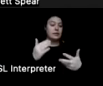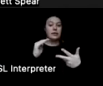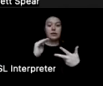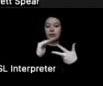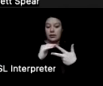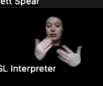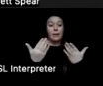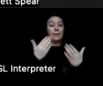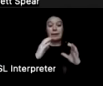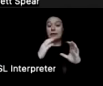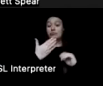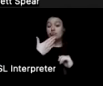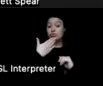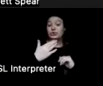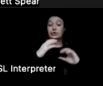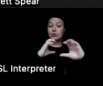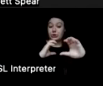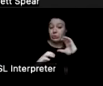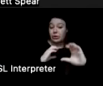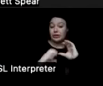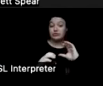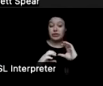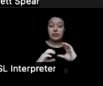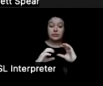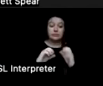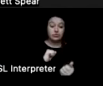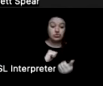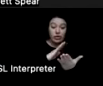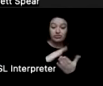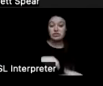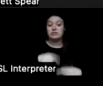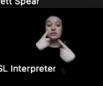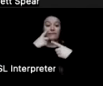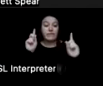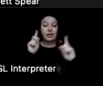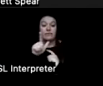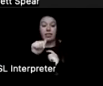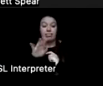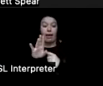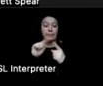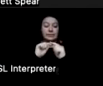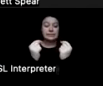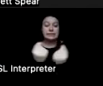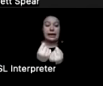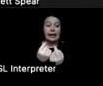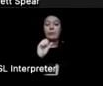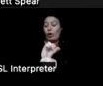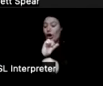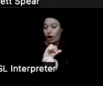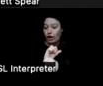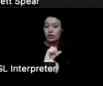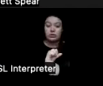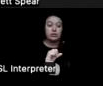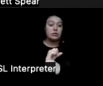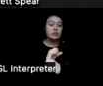communication and effective lab team sort of work and confidence building. And